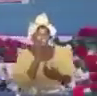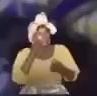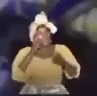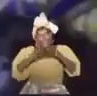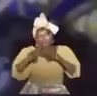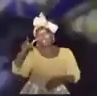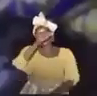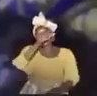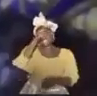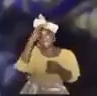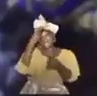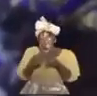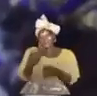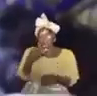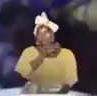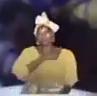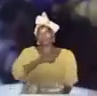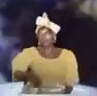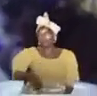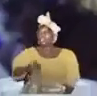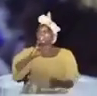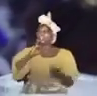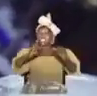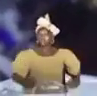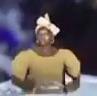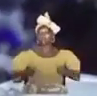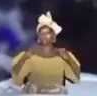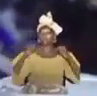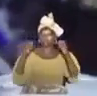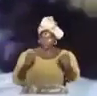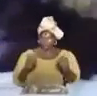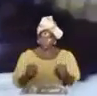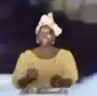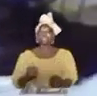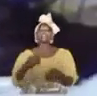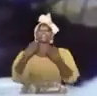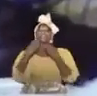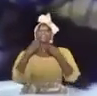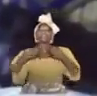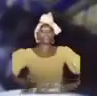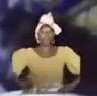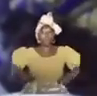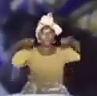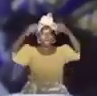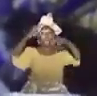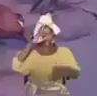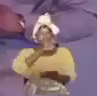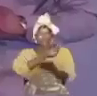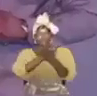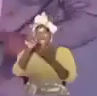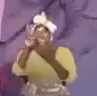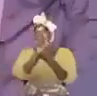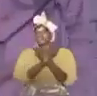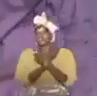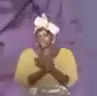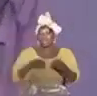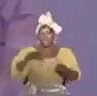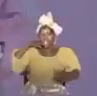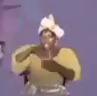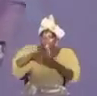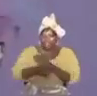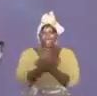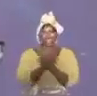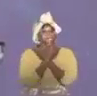of the Lord is a strong tower that the righteous can run into it and be sure that what killed my father will not kill me